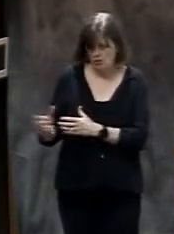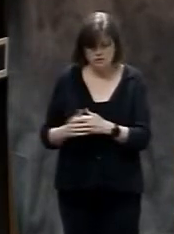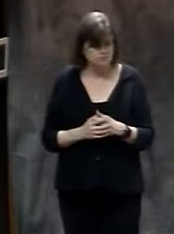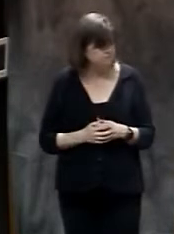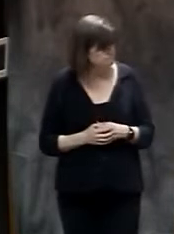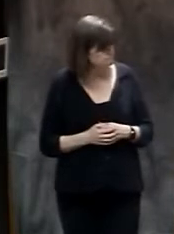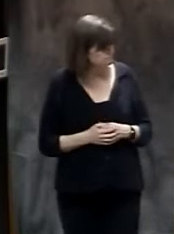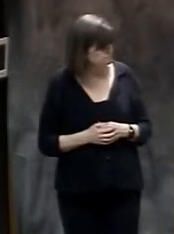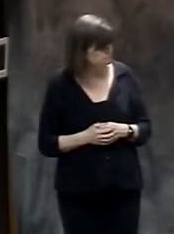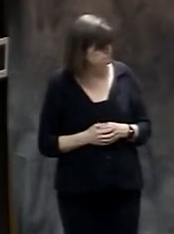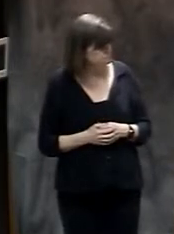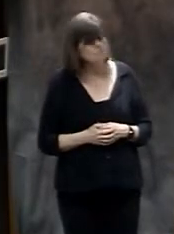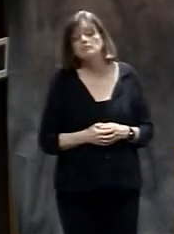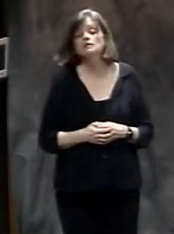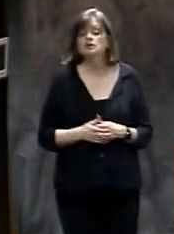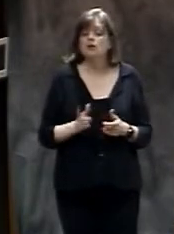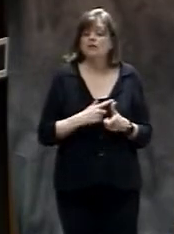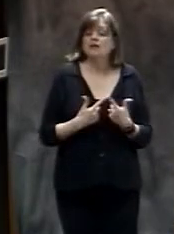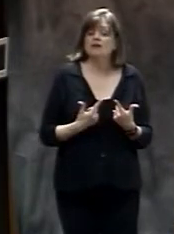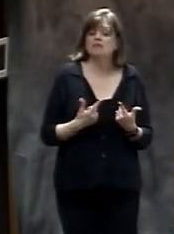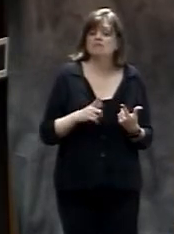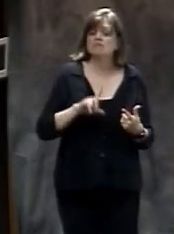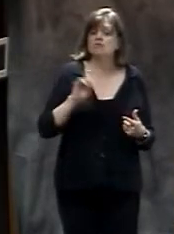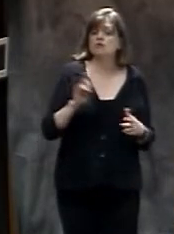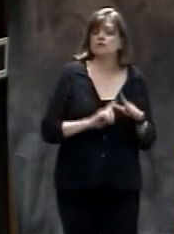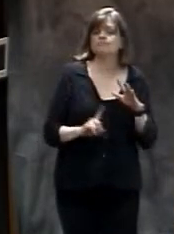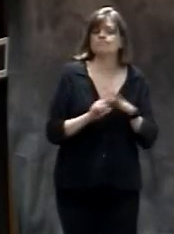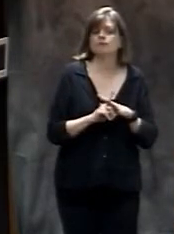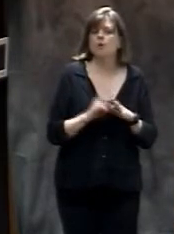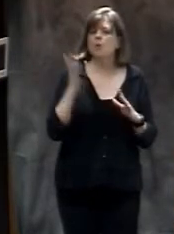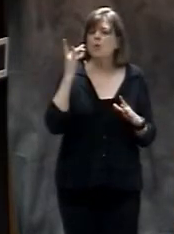So you might ask, well, why are we running these models at NCAR?